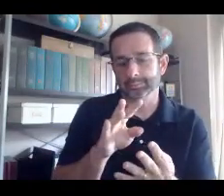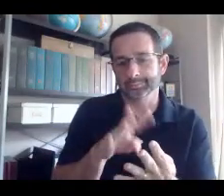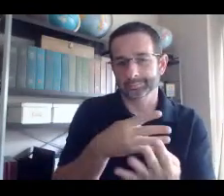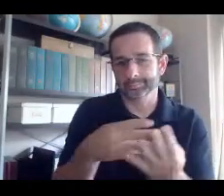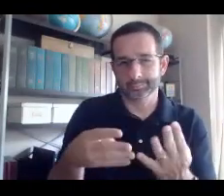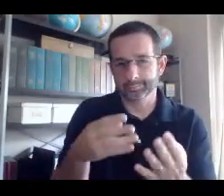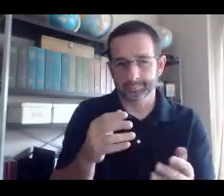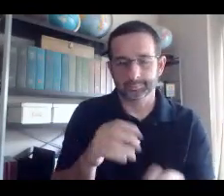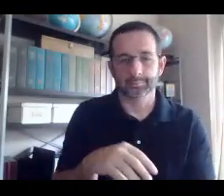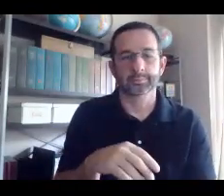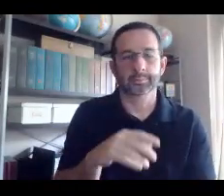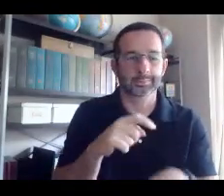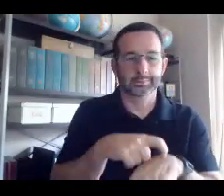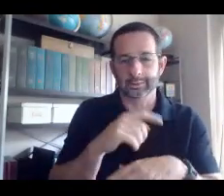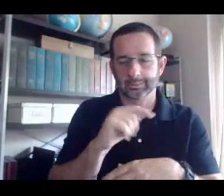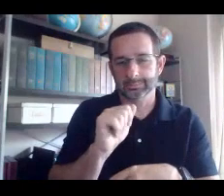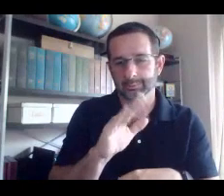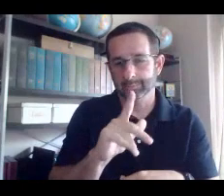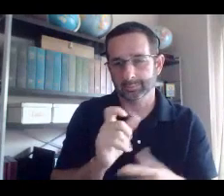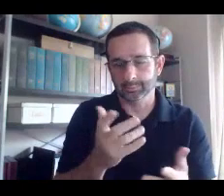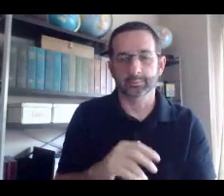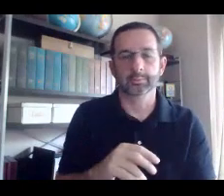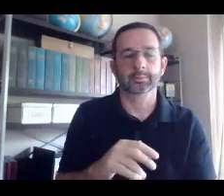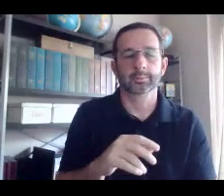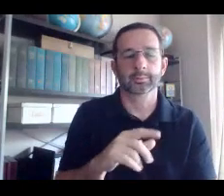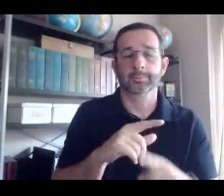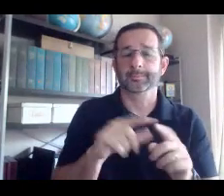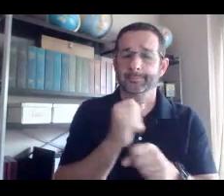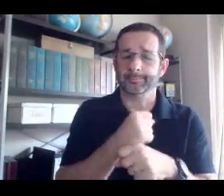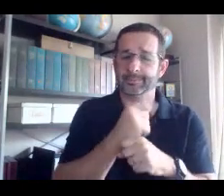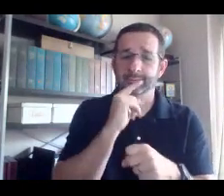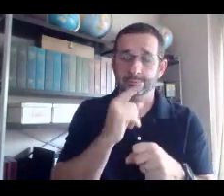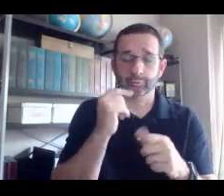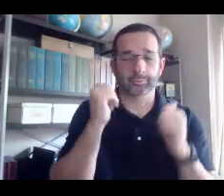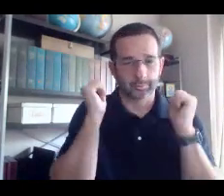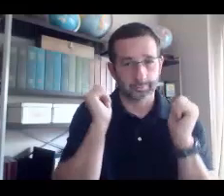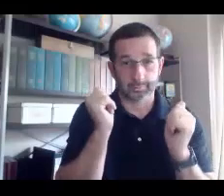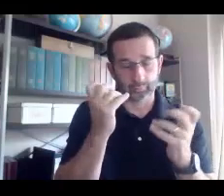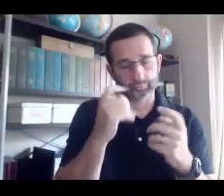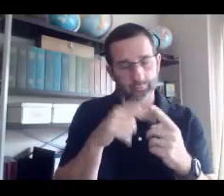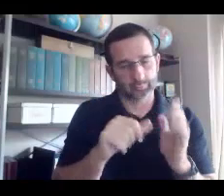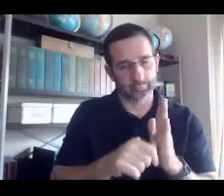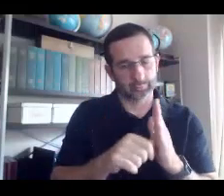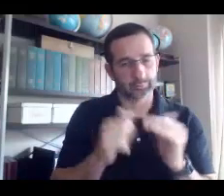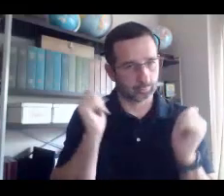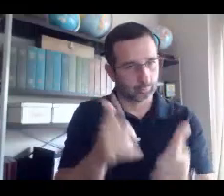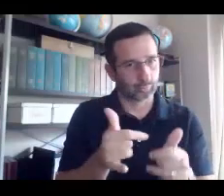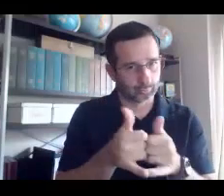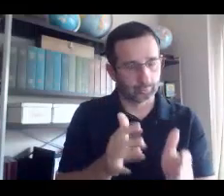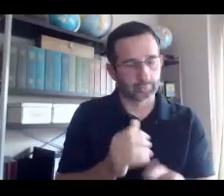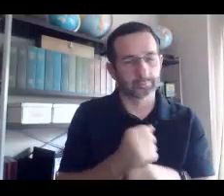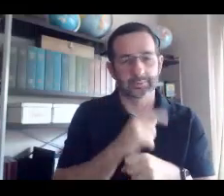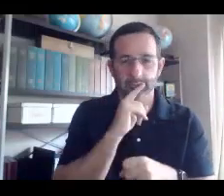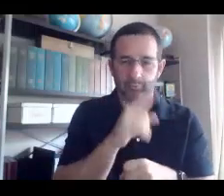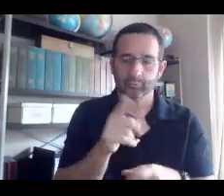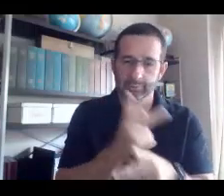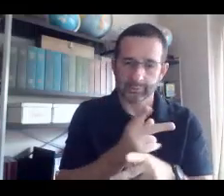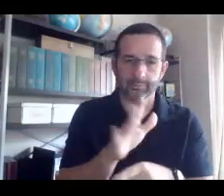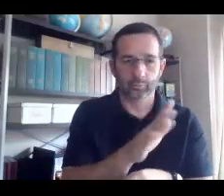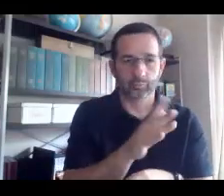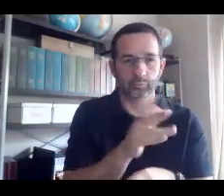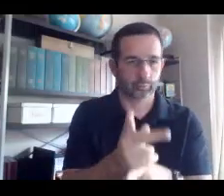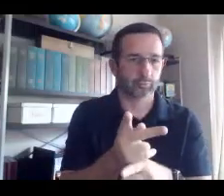then that could change our schedule and our timeline based on when we're releasing payments. However, I want to